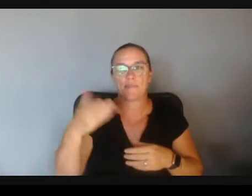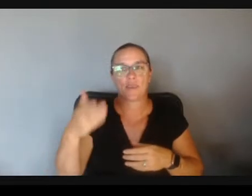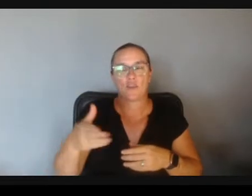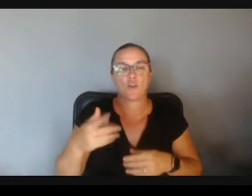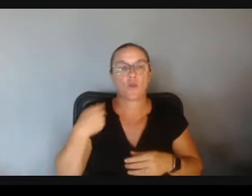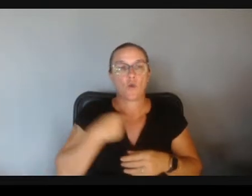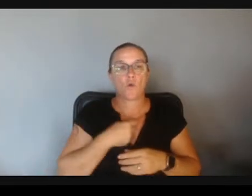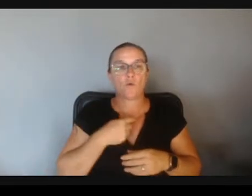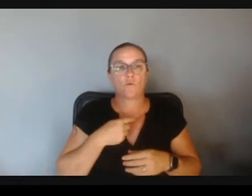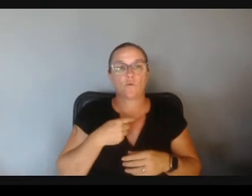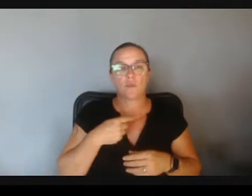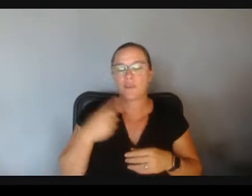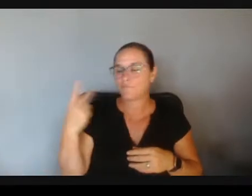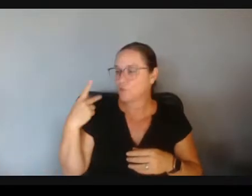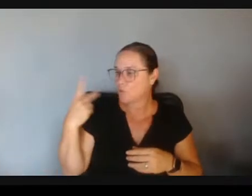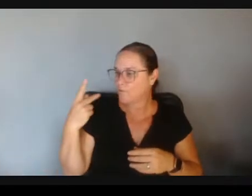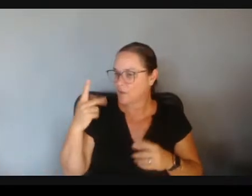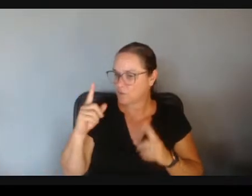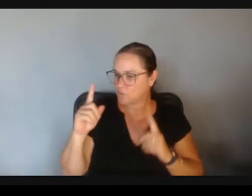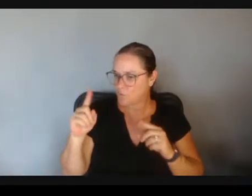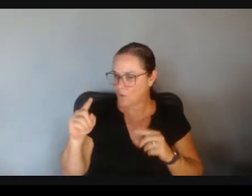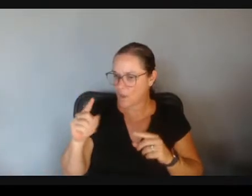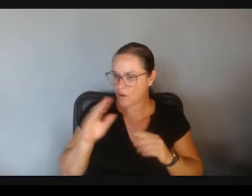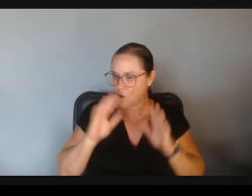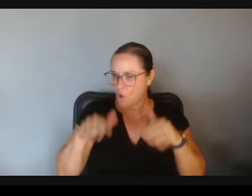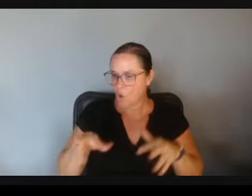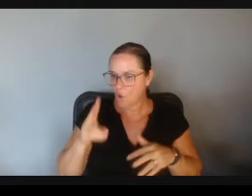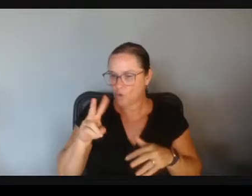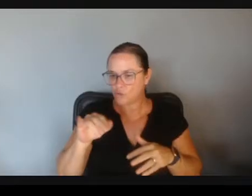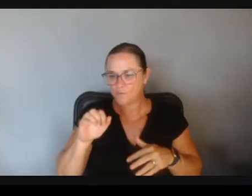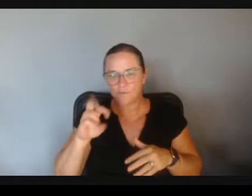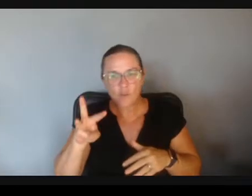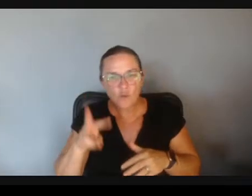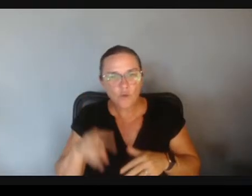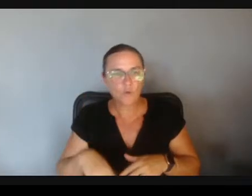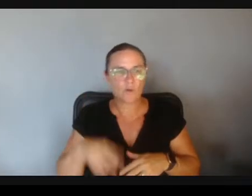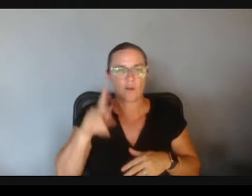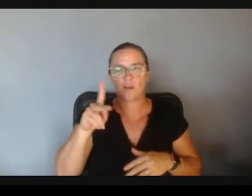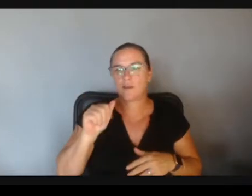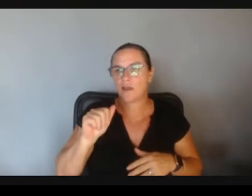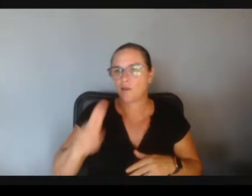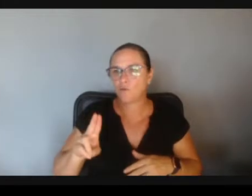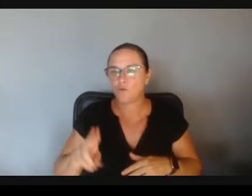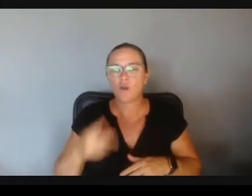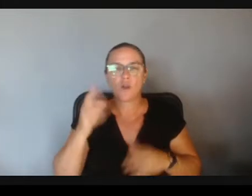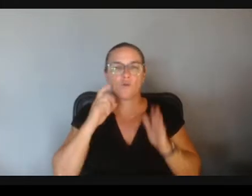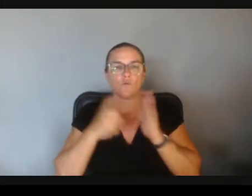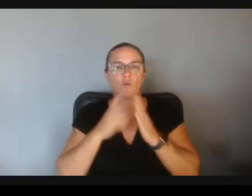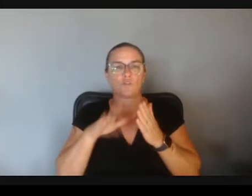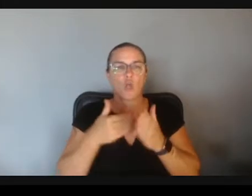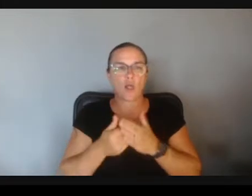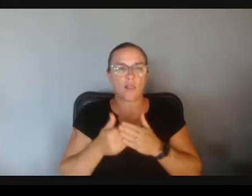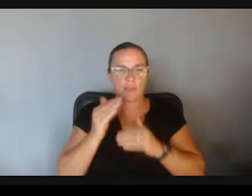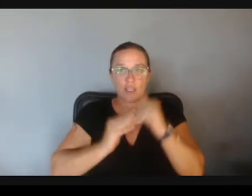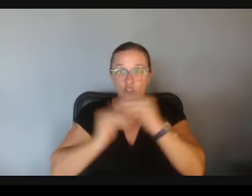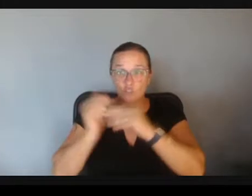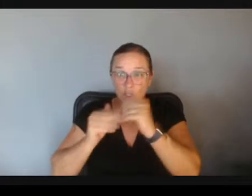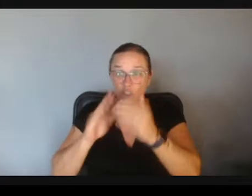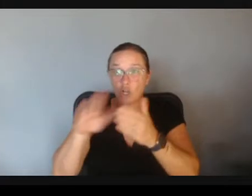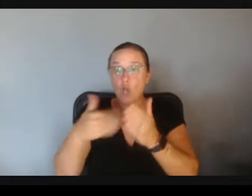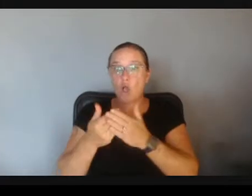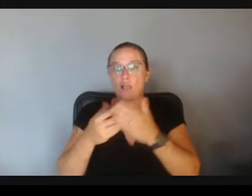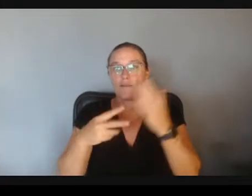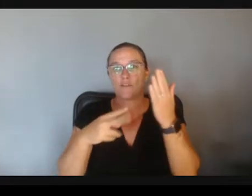to, what were we going to, Ocean View or Kau? We were noticing all the construction, all the tree trimming on the sides of